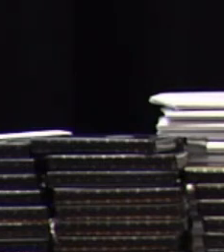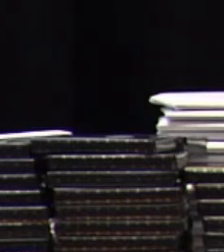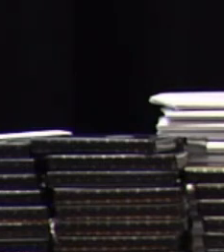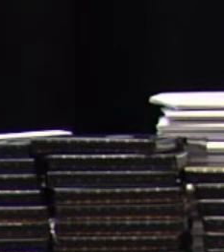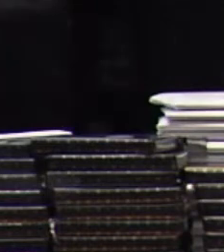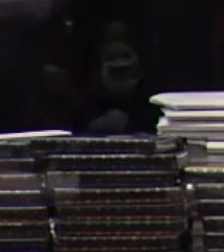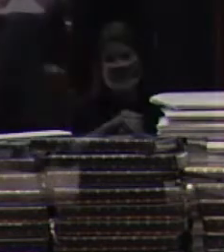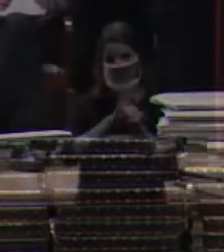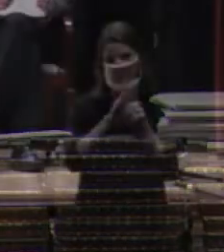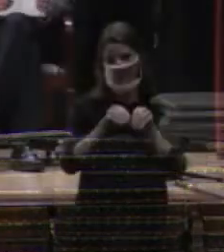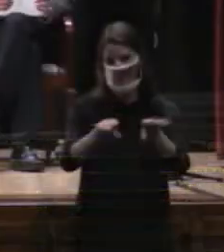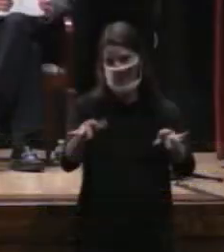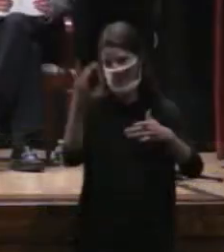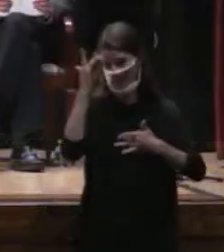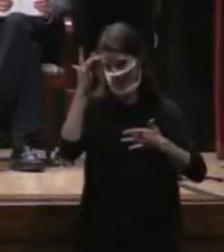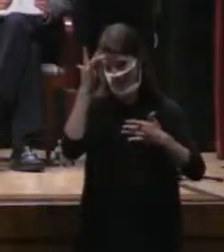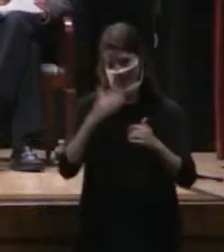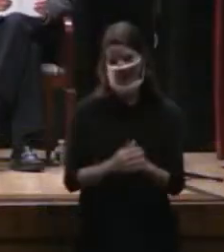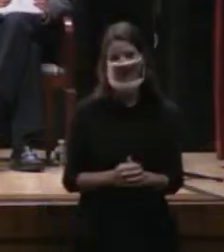pandemic.